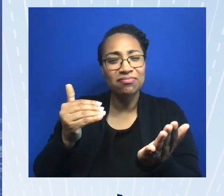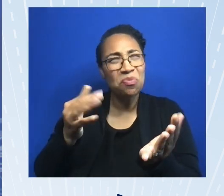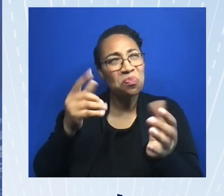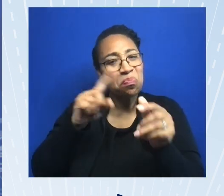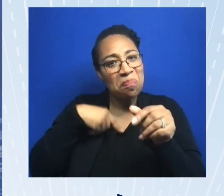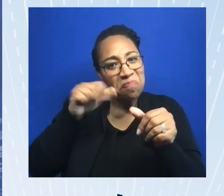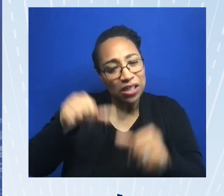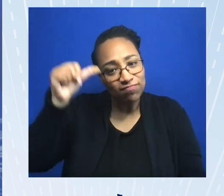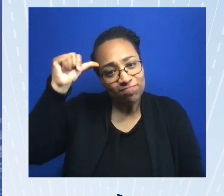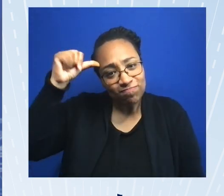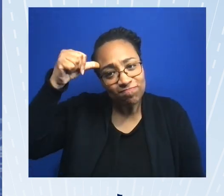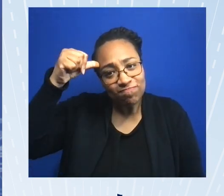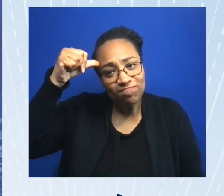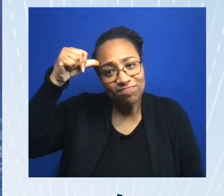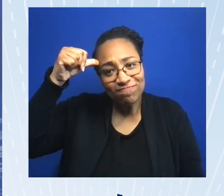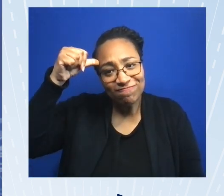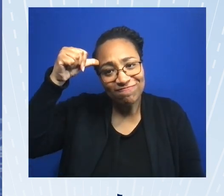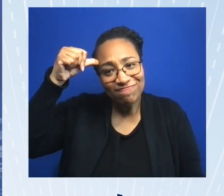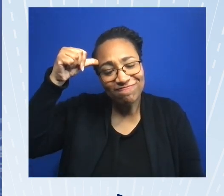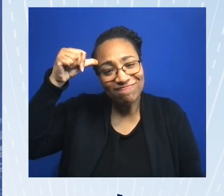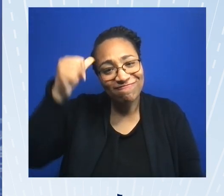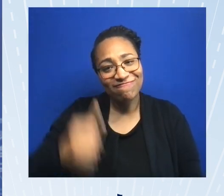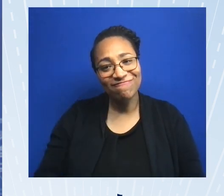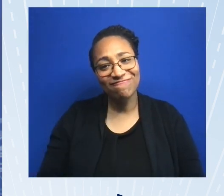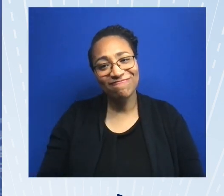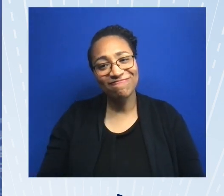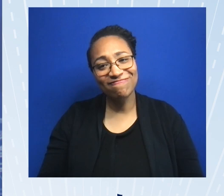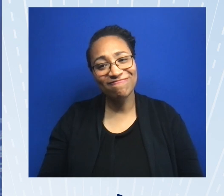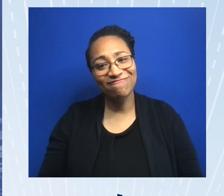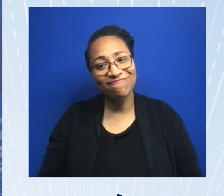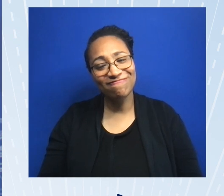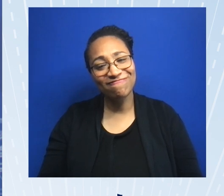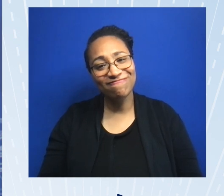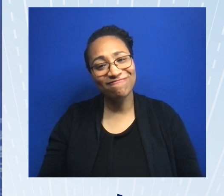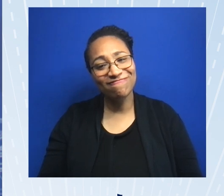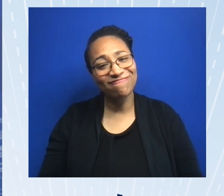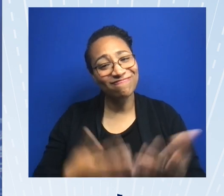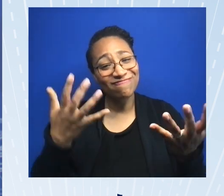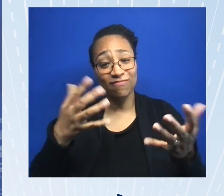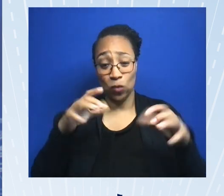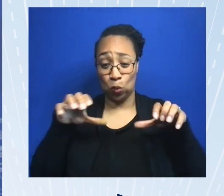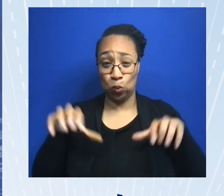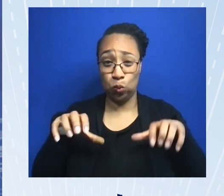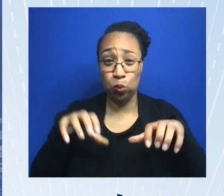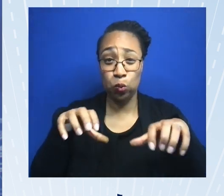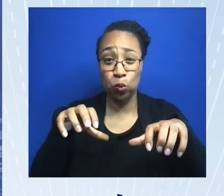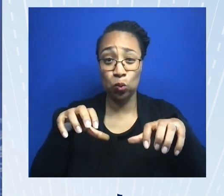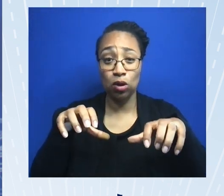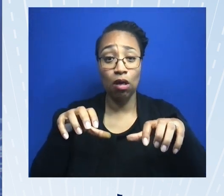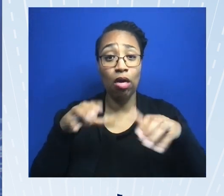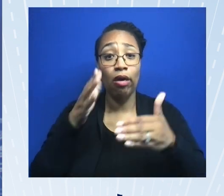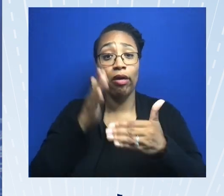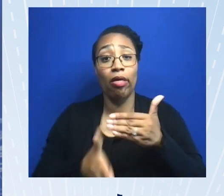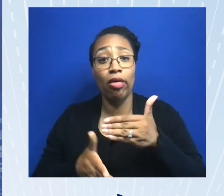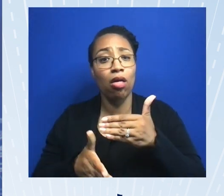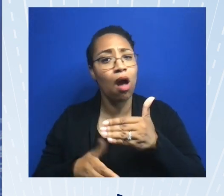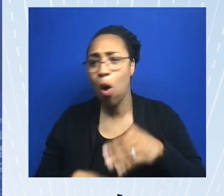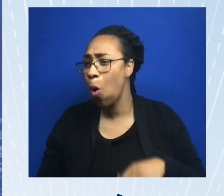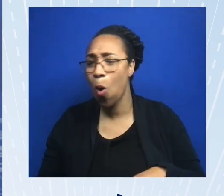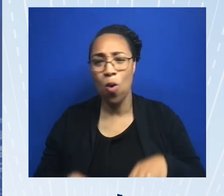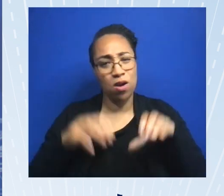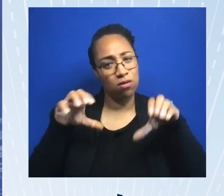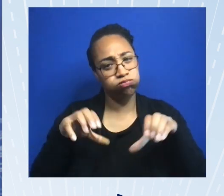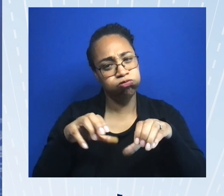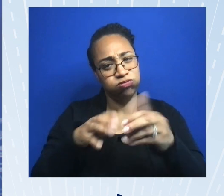task, but you are not free to turn away from it. Today, the United States government has shown that it